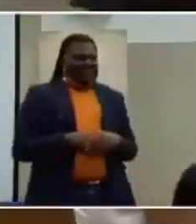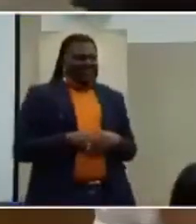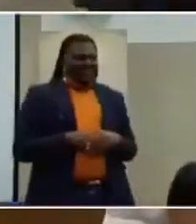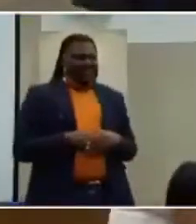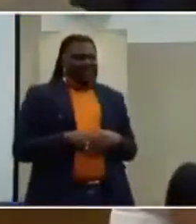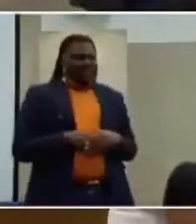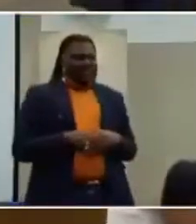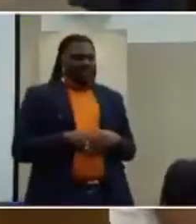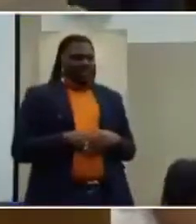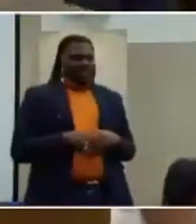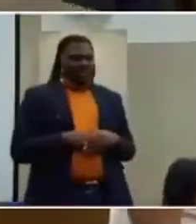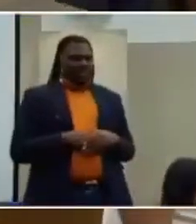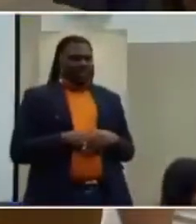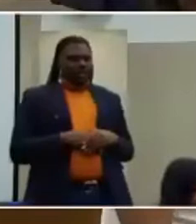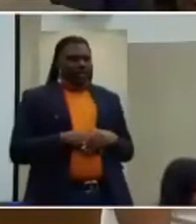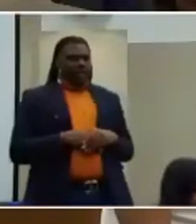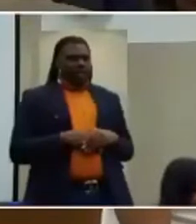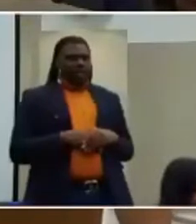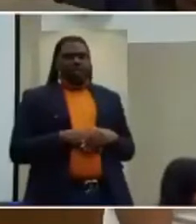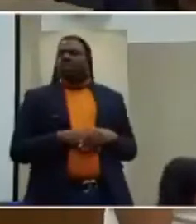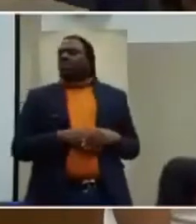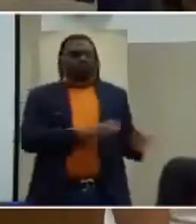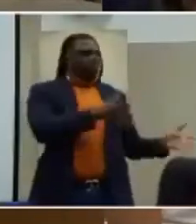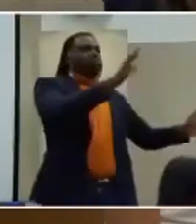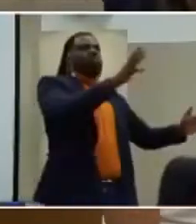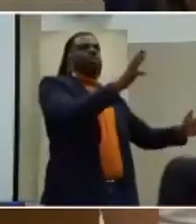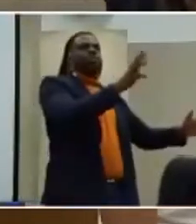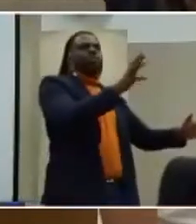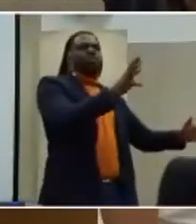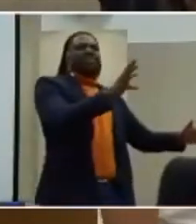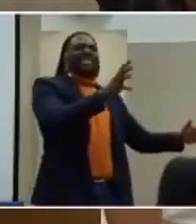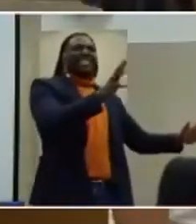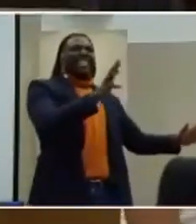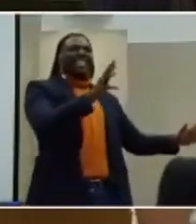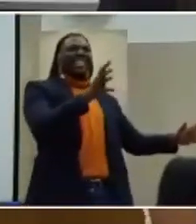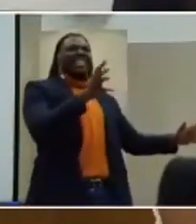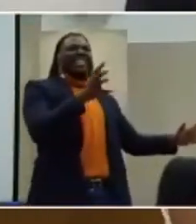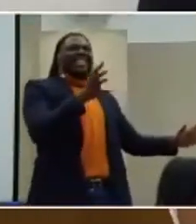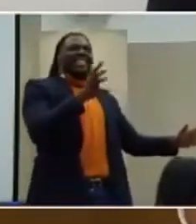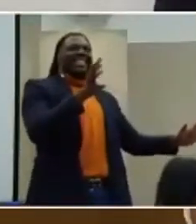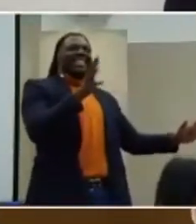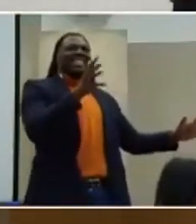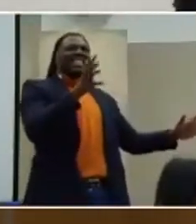Here we go. Very much, thank you.